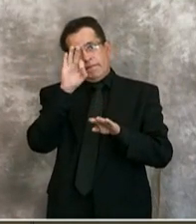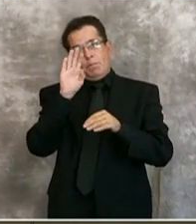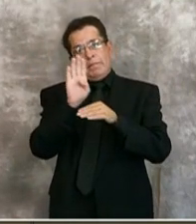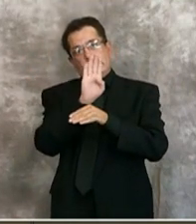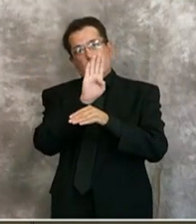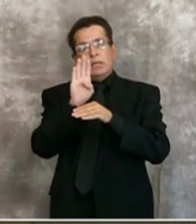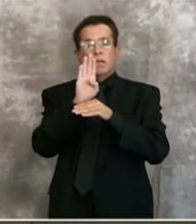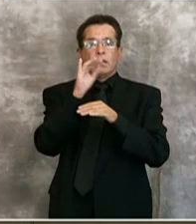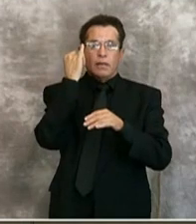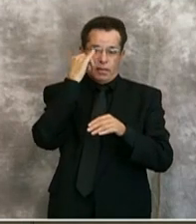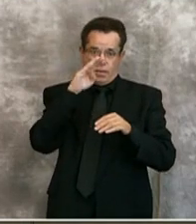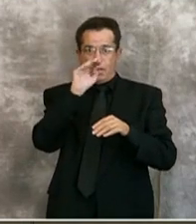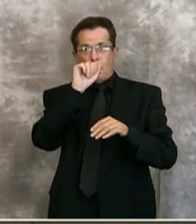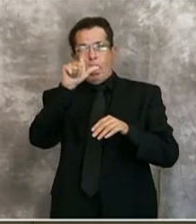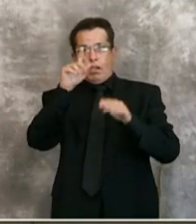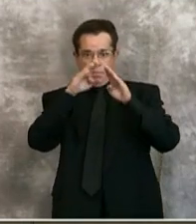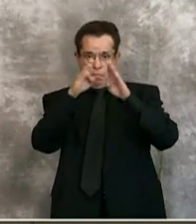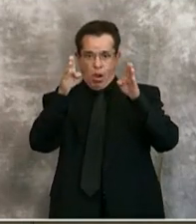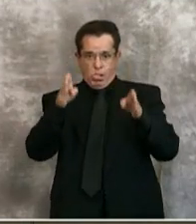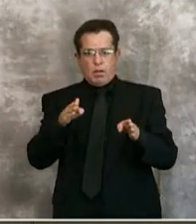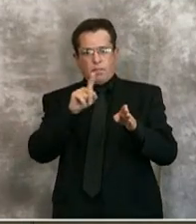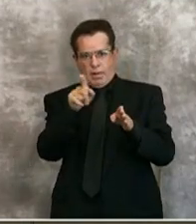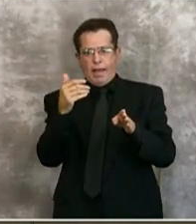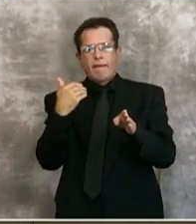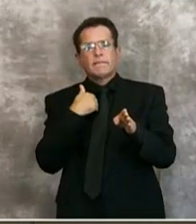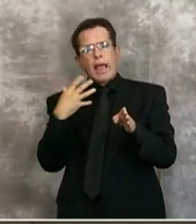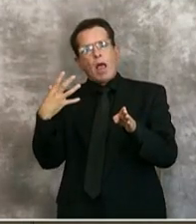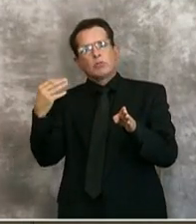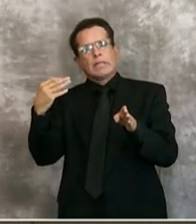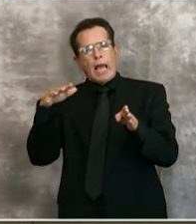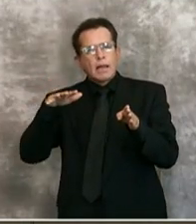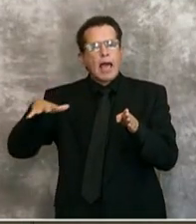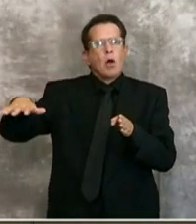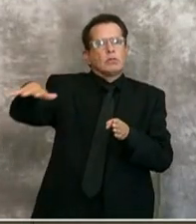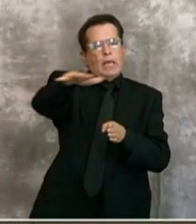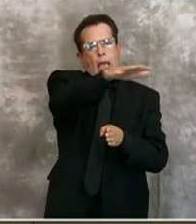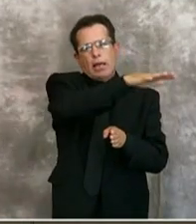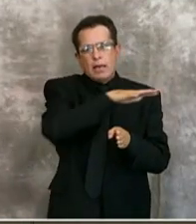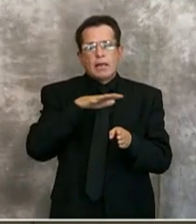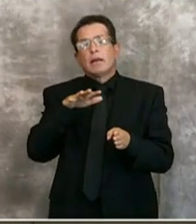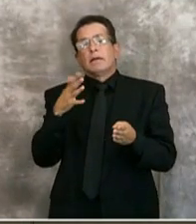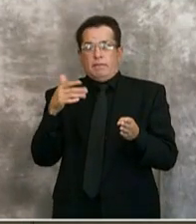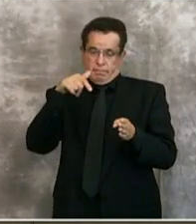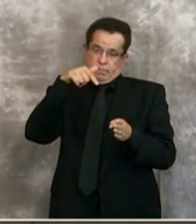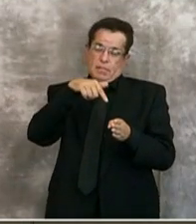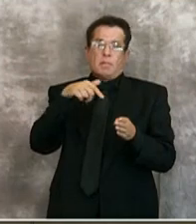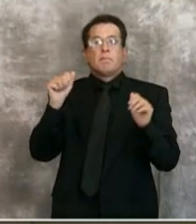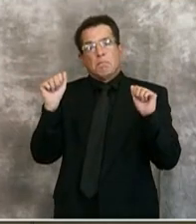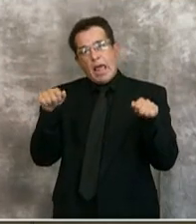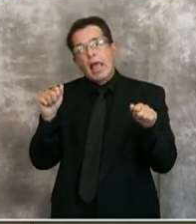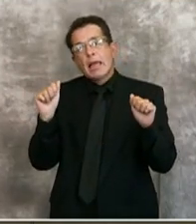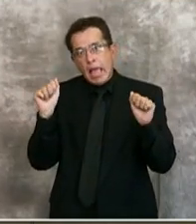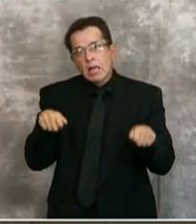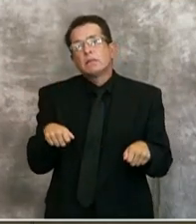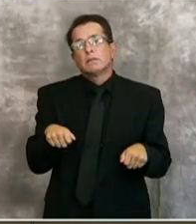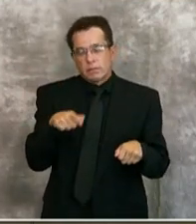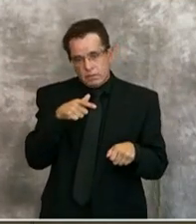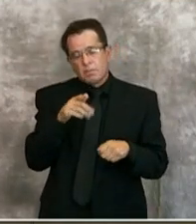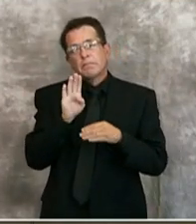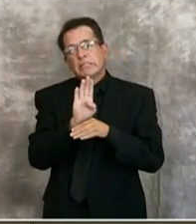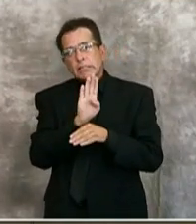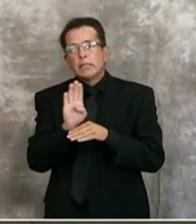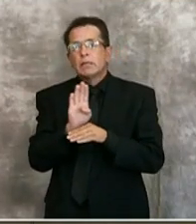business in a mall that has exit to the outside, then that business can conduct